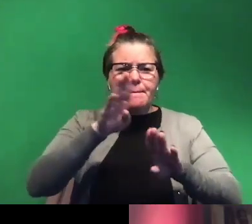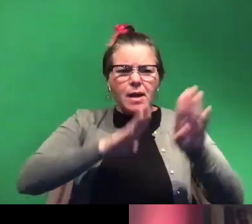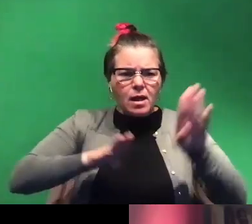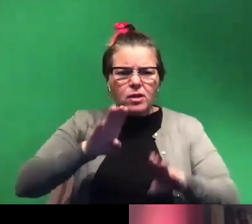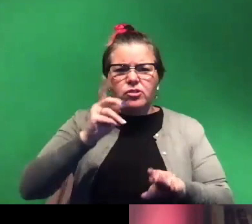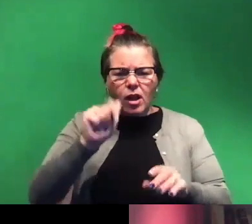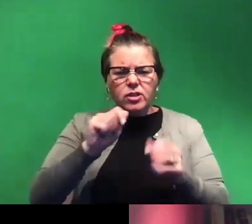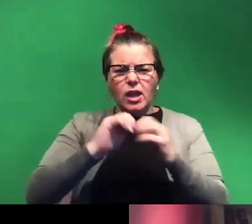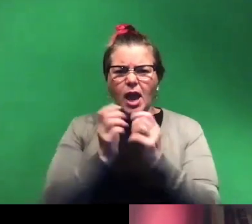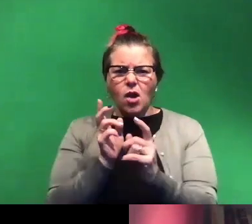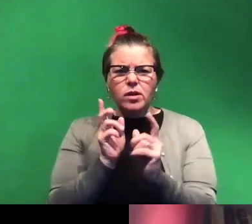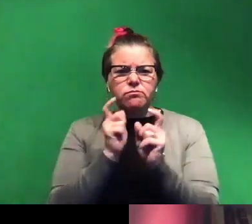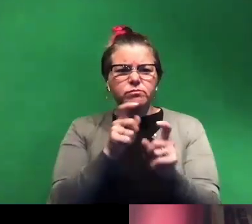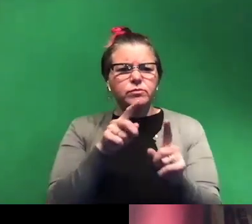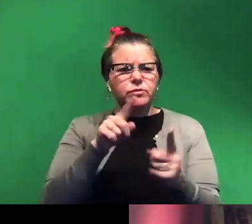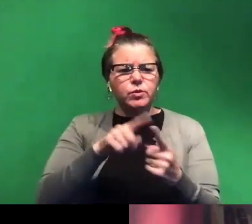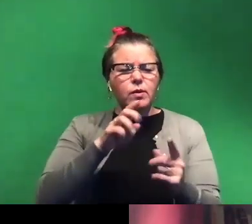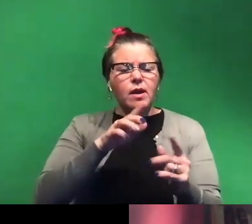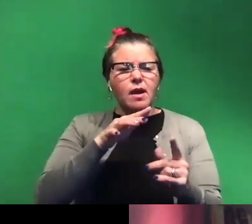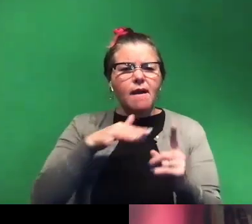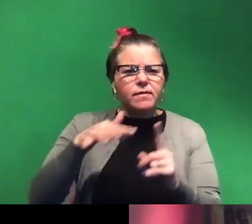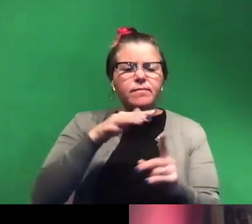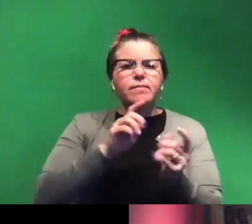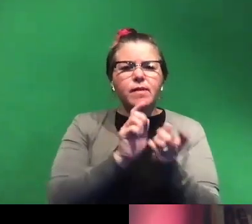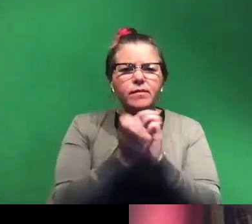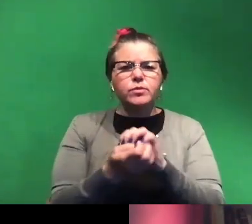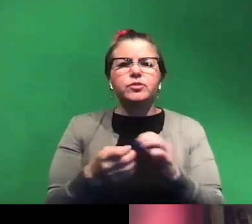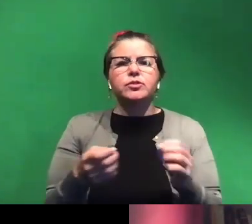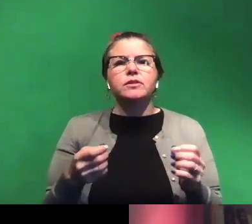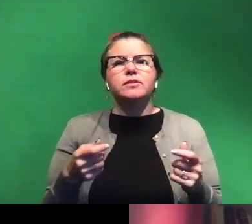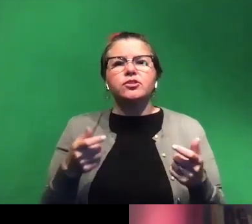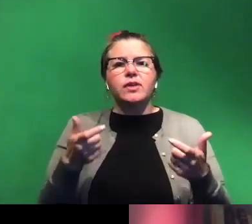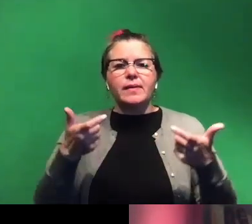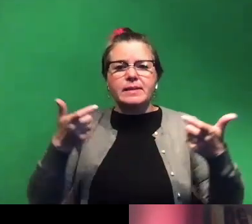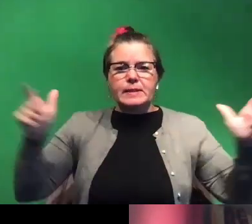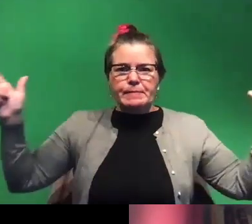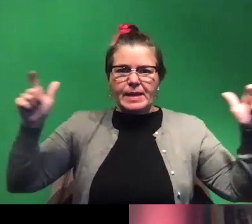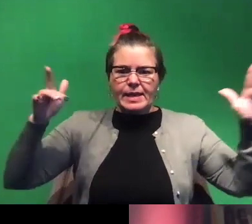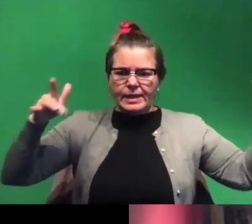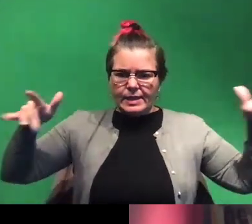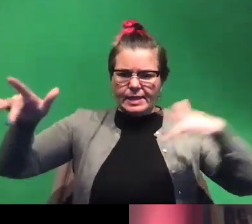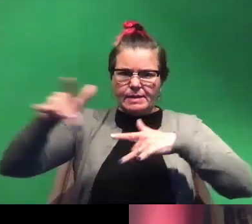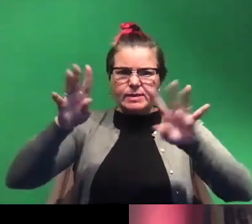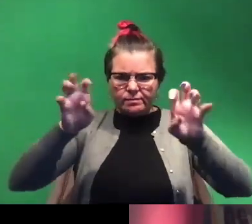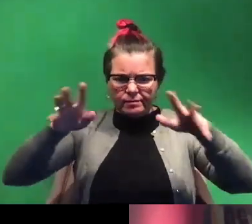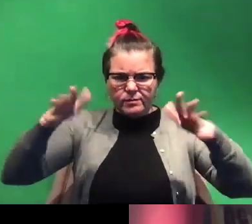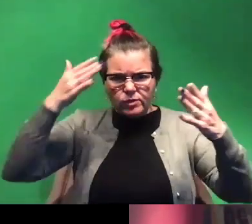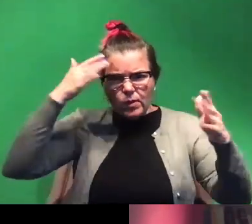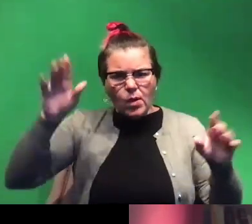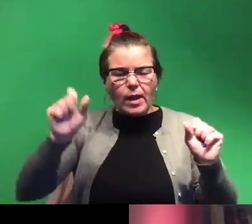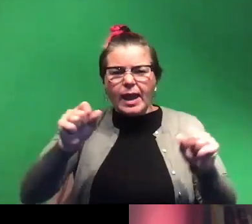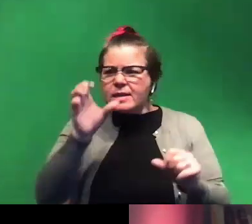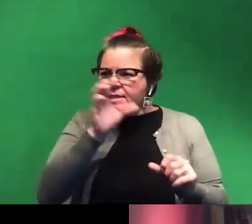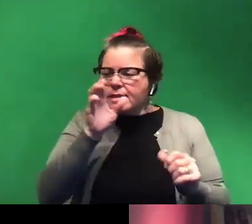evolution. So I love that you're kind of looking into this big chasm of the scientific unknown, and you can explore just about anything that